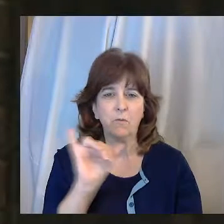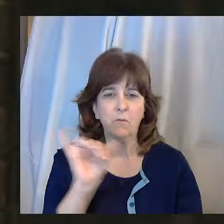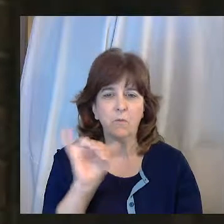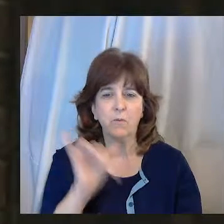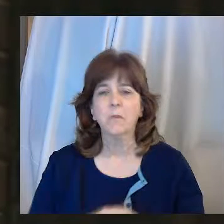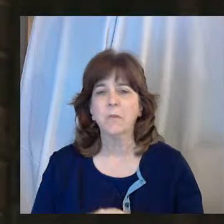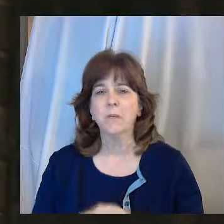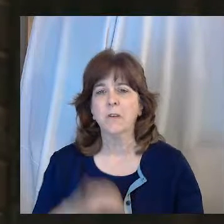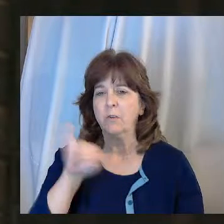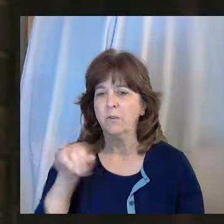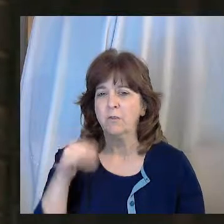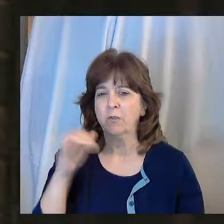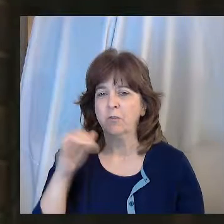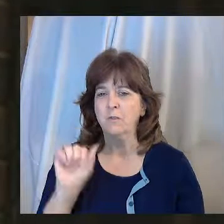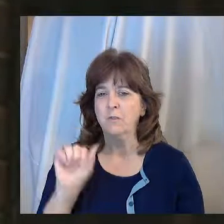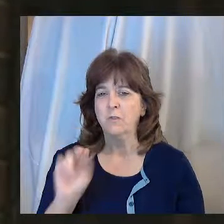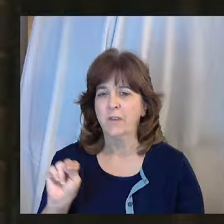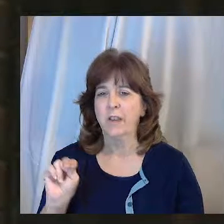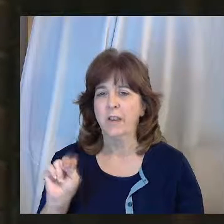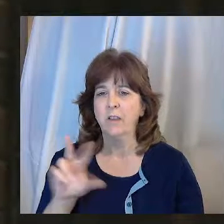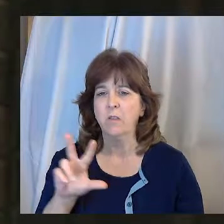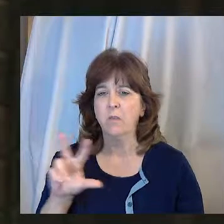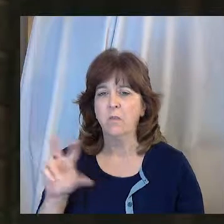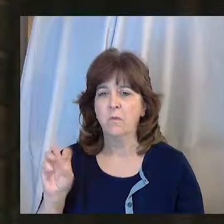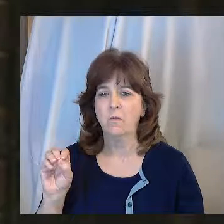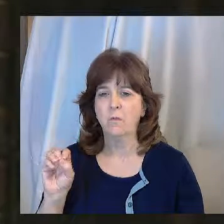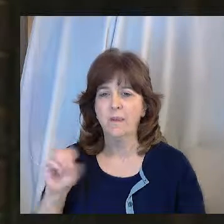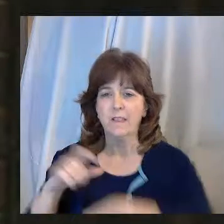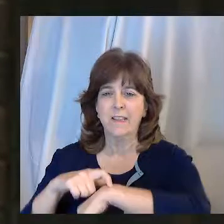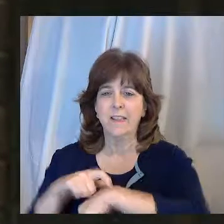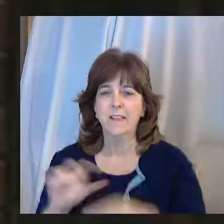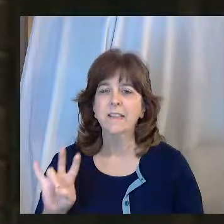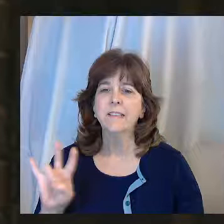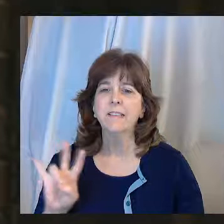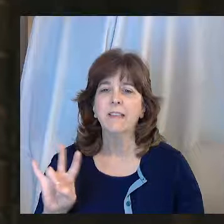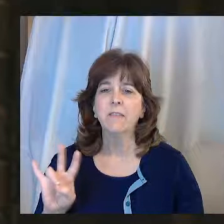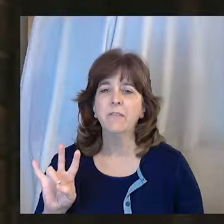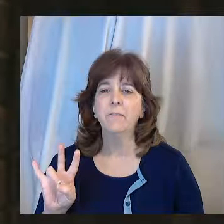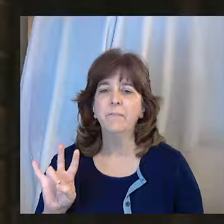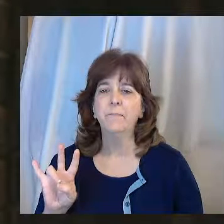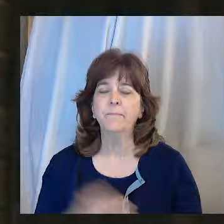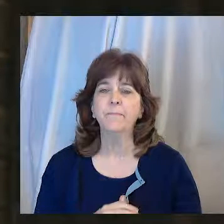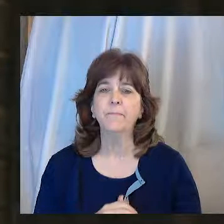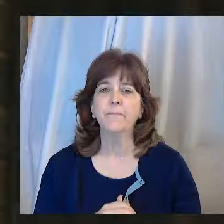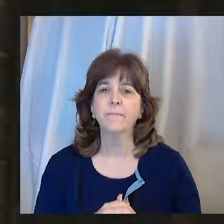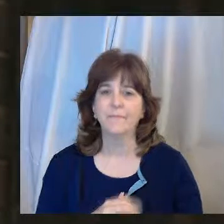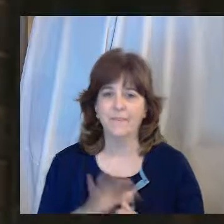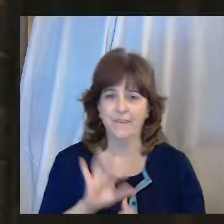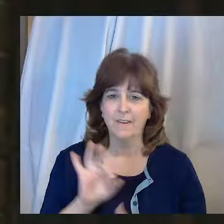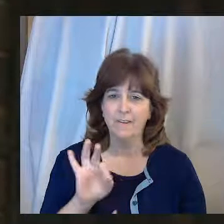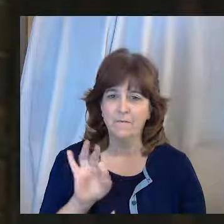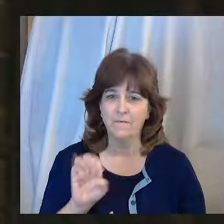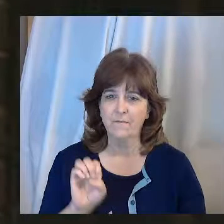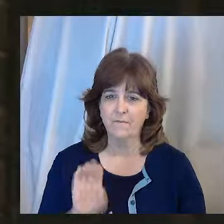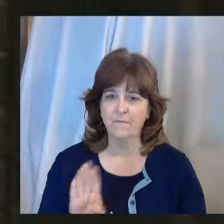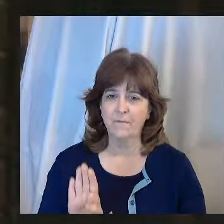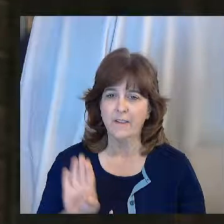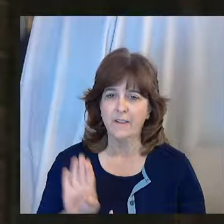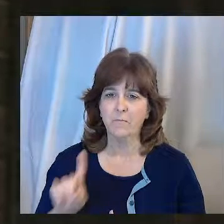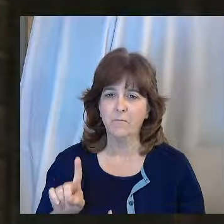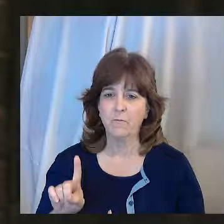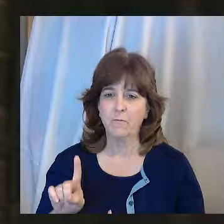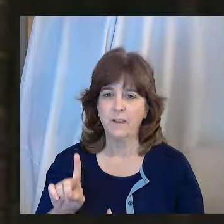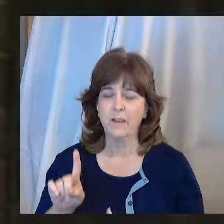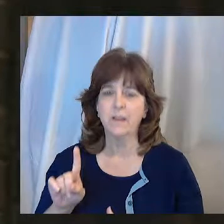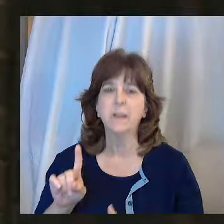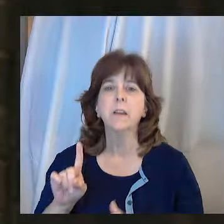February 30th at 7 p.m. There is a wedding shower on February 1st from 2 to 4 for Megan Green